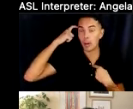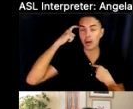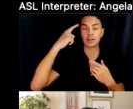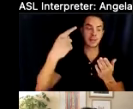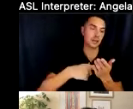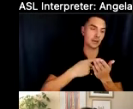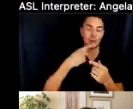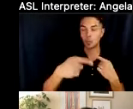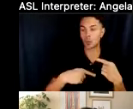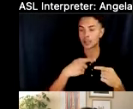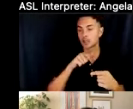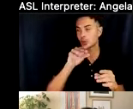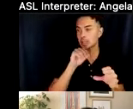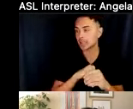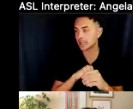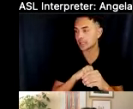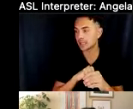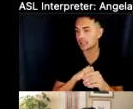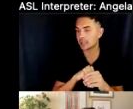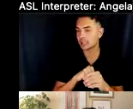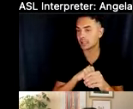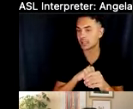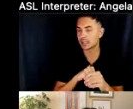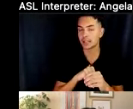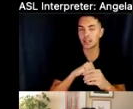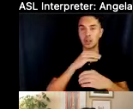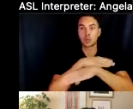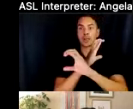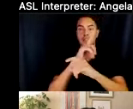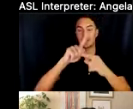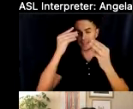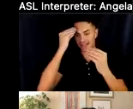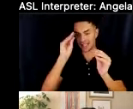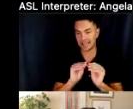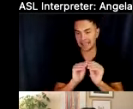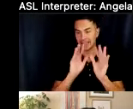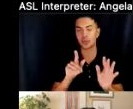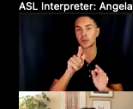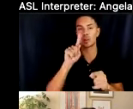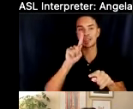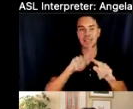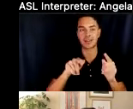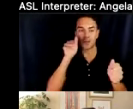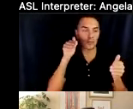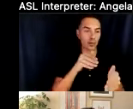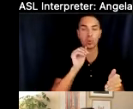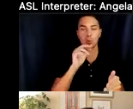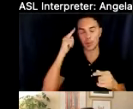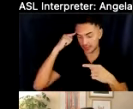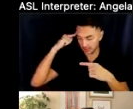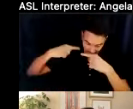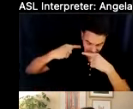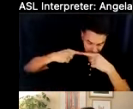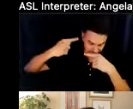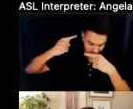sometimes when you're in a at a point of crisis and you can't think clearly, or you just can't focus, or your mind's just in a million